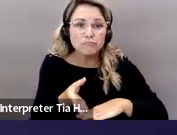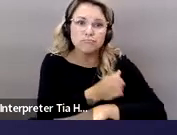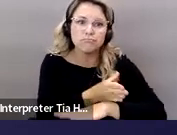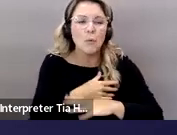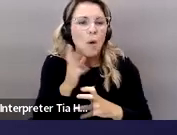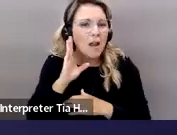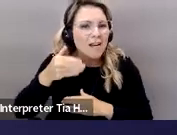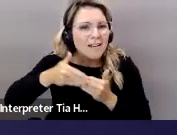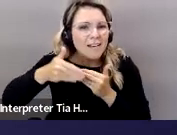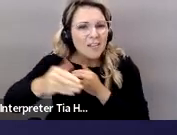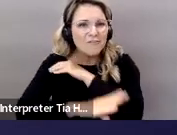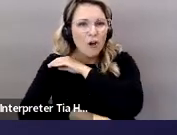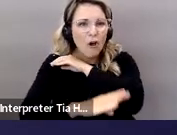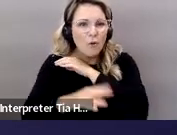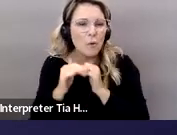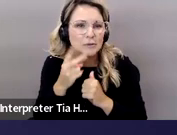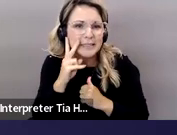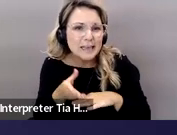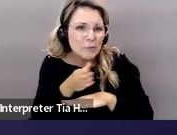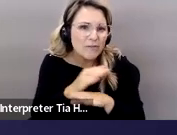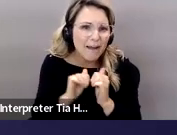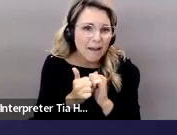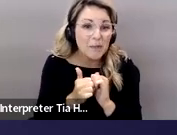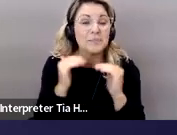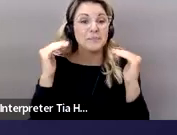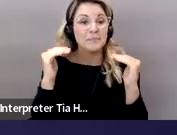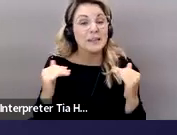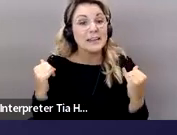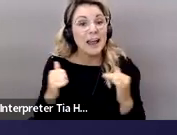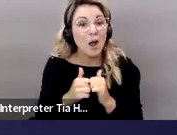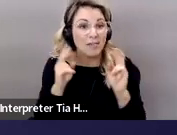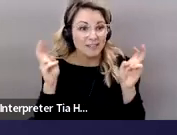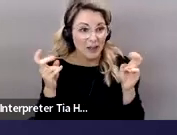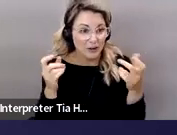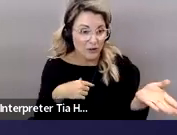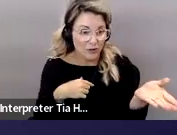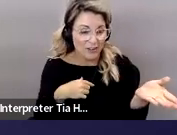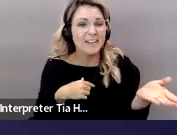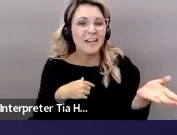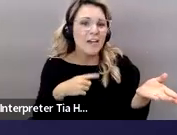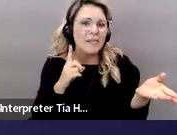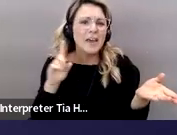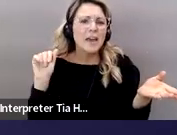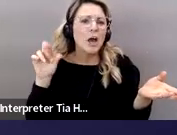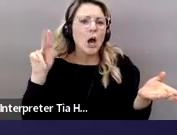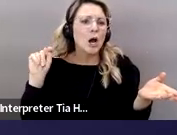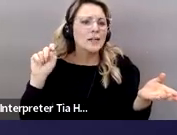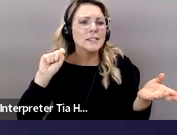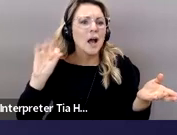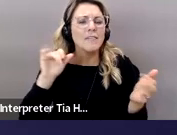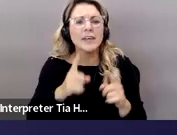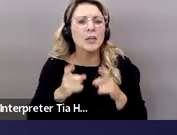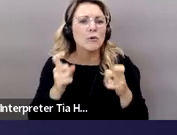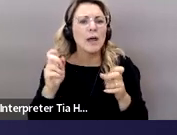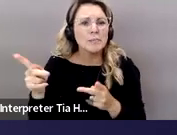for upcoming webinars. The title of the webinar is The Art of the Grant